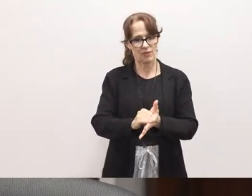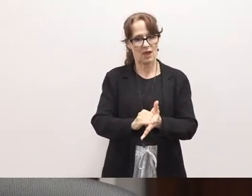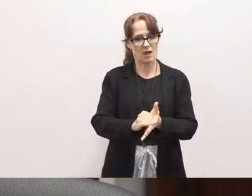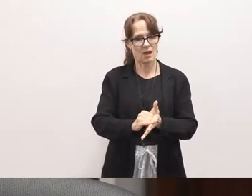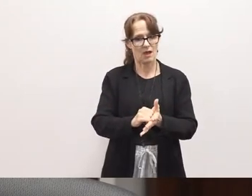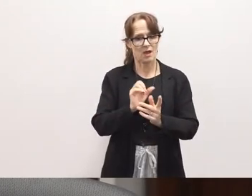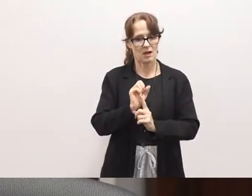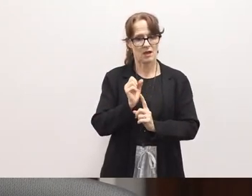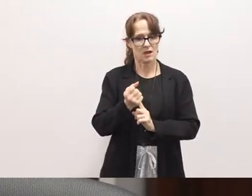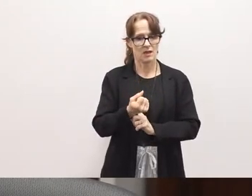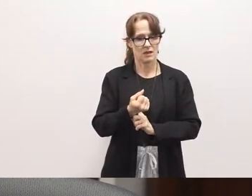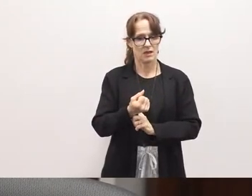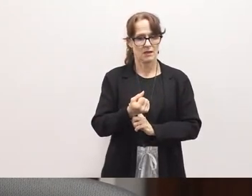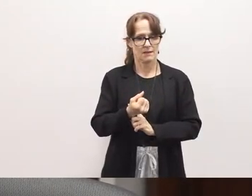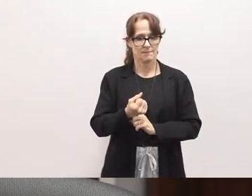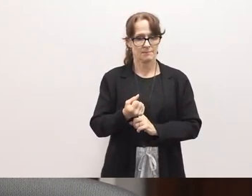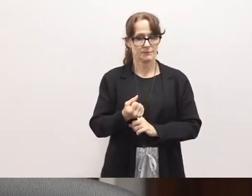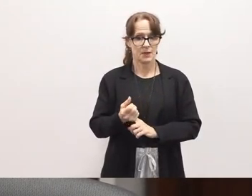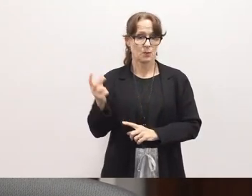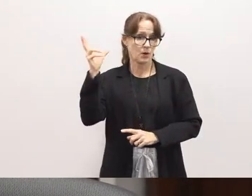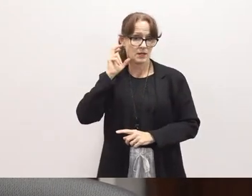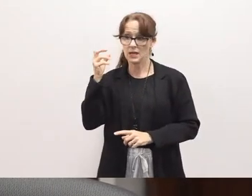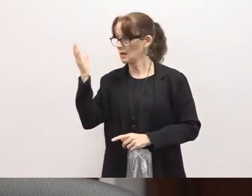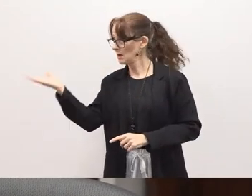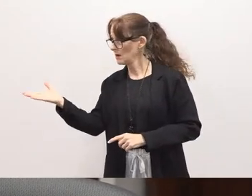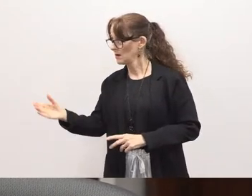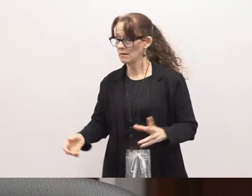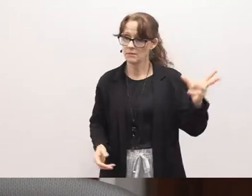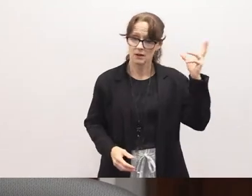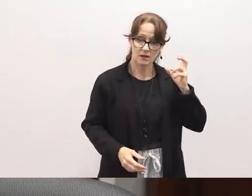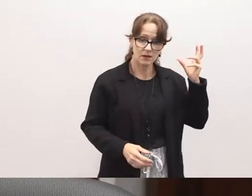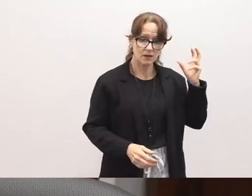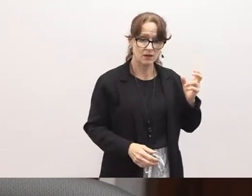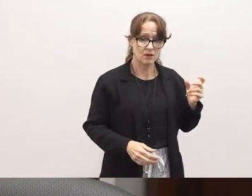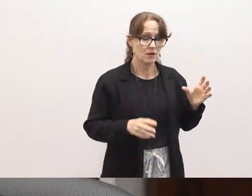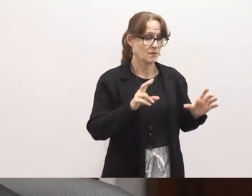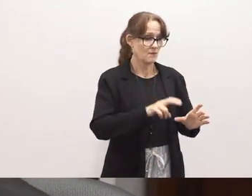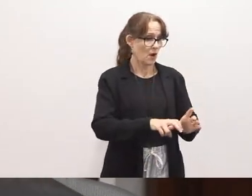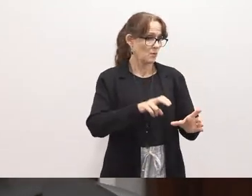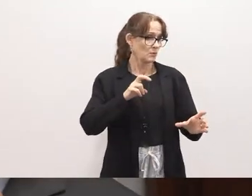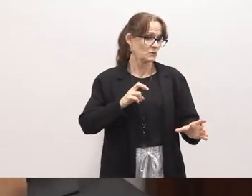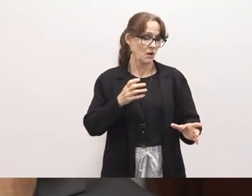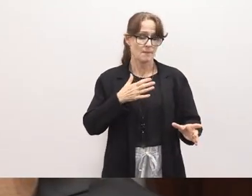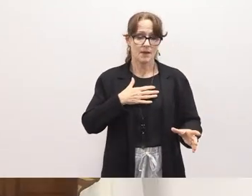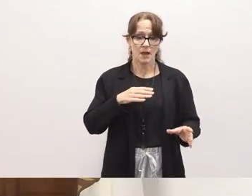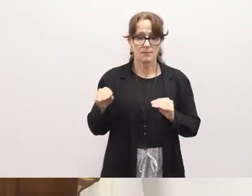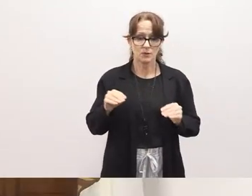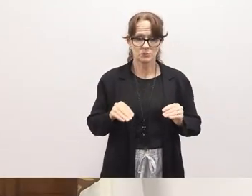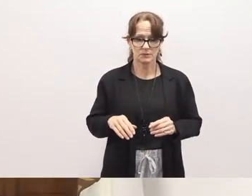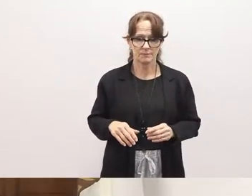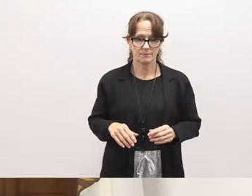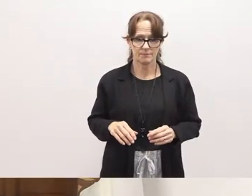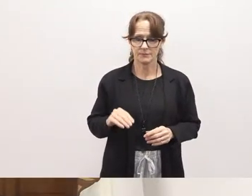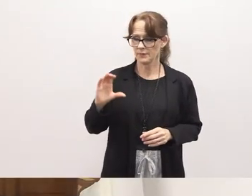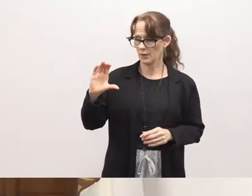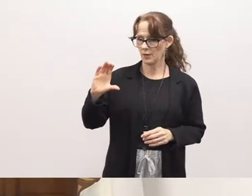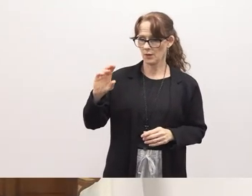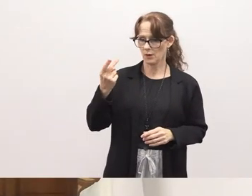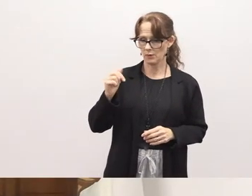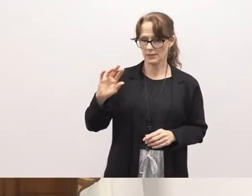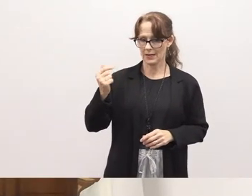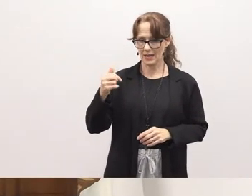so that I consider, I'd like to hear from folks so that I consider whether I'm going to withdraw my motion or not. Well, I will mention